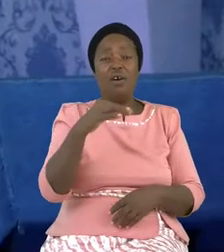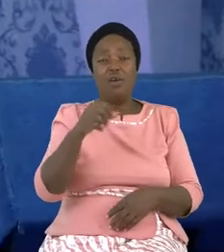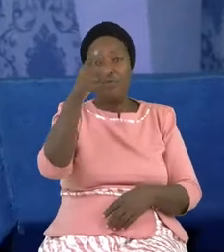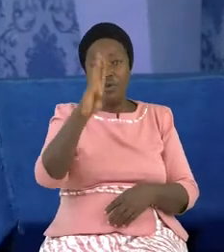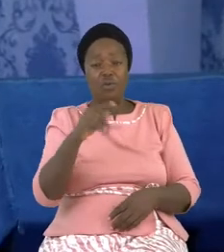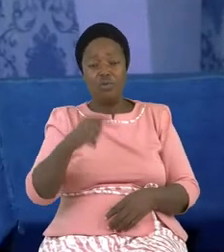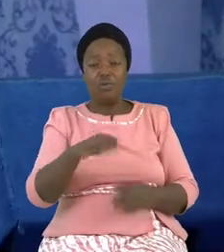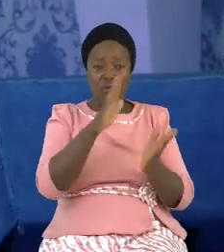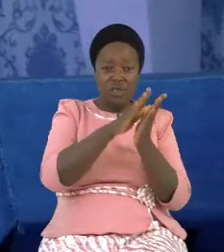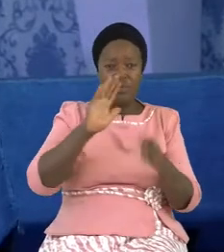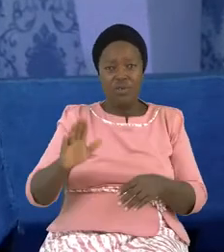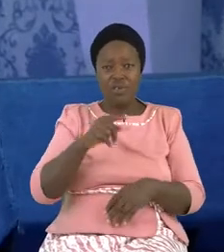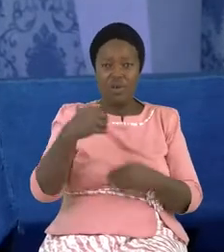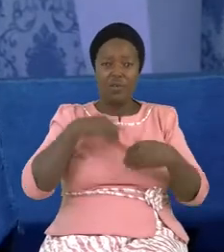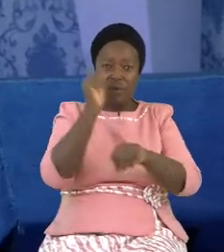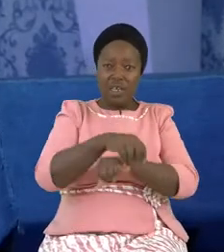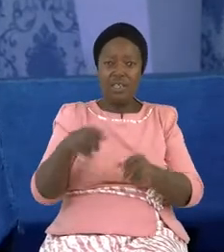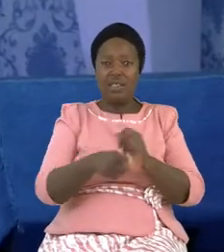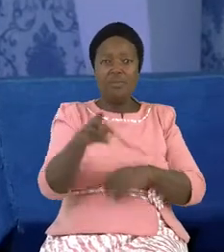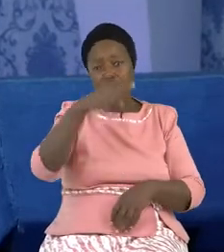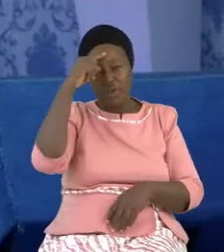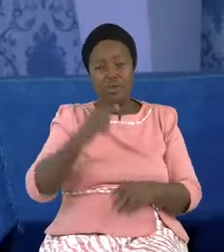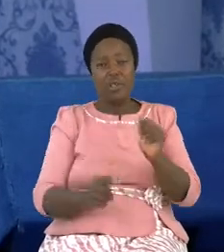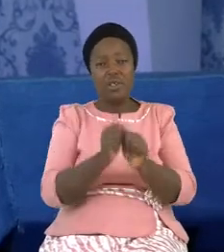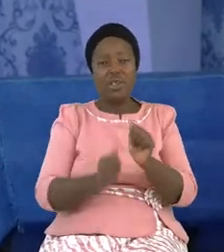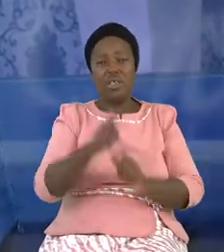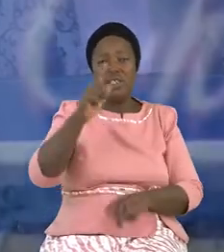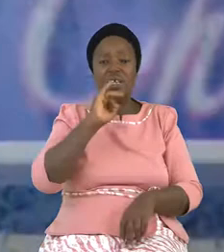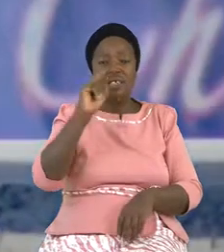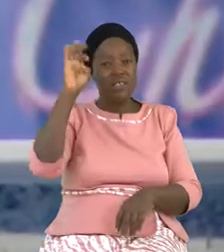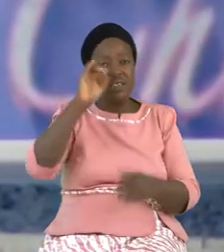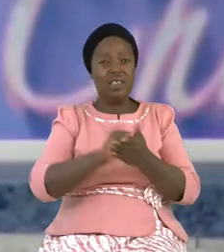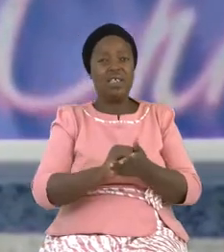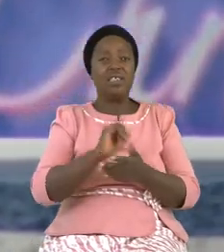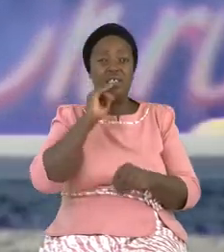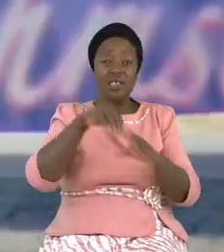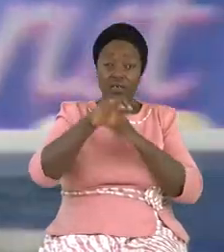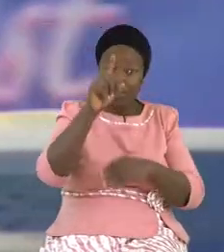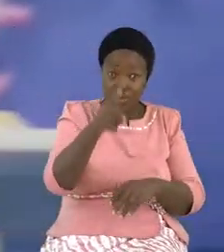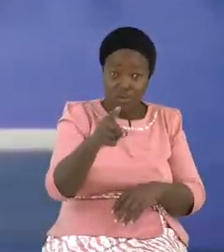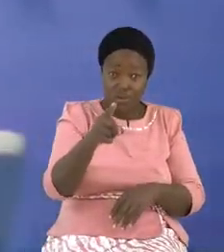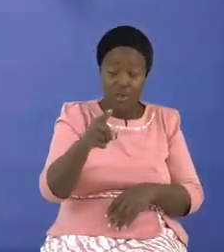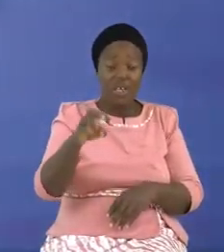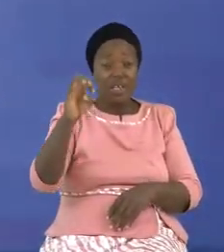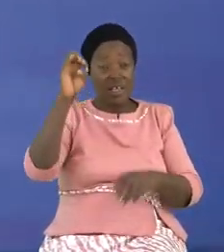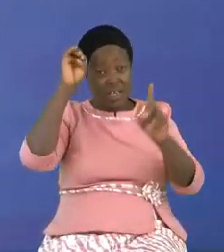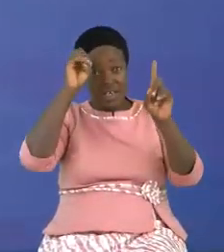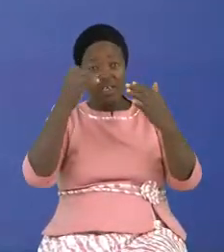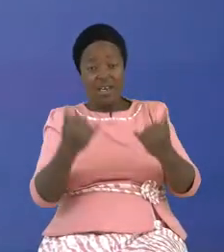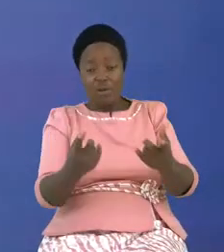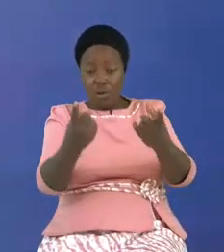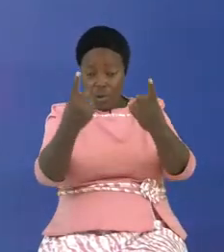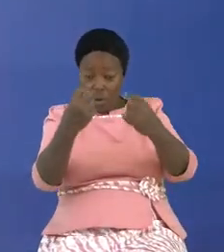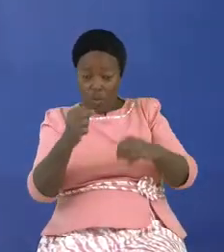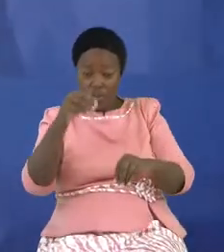overcome them, because greater is he that is in you. He now comes in you. It's